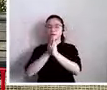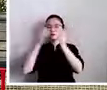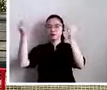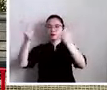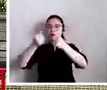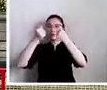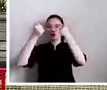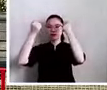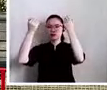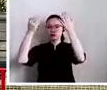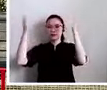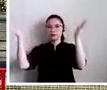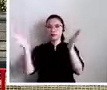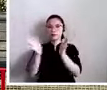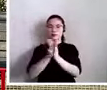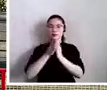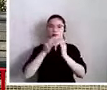Alleluia.